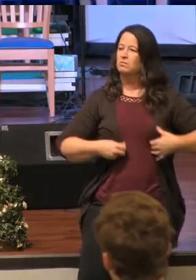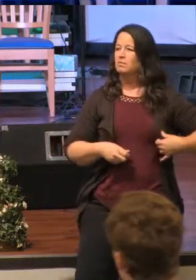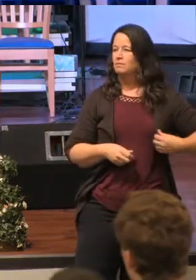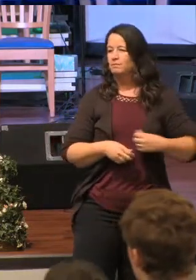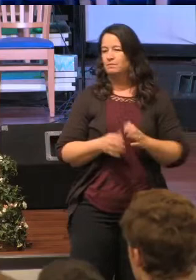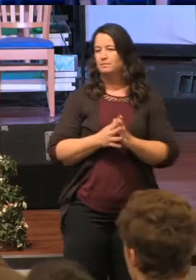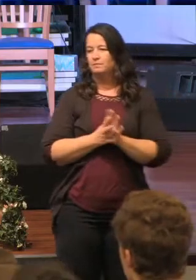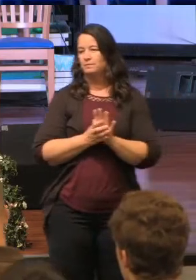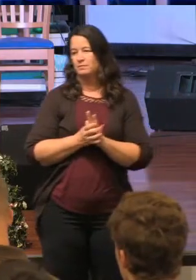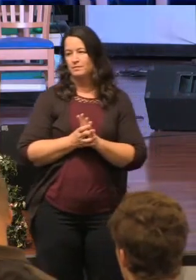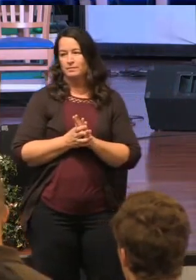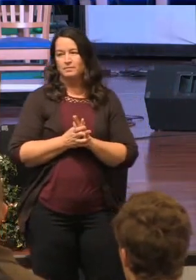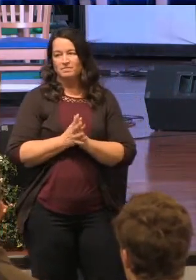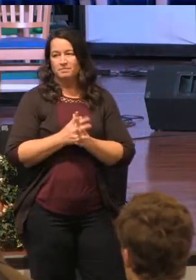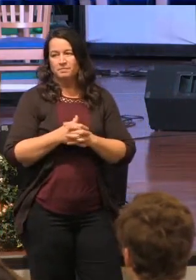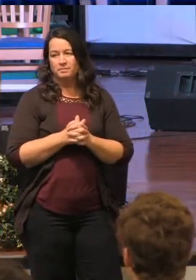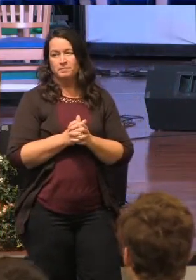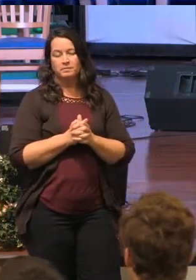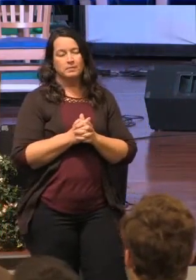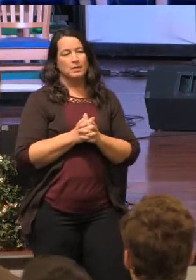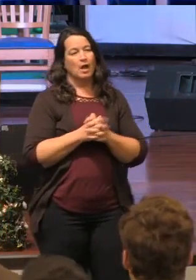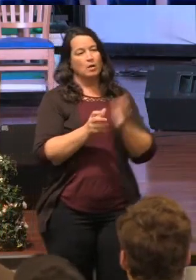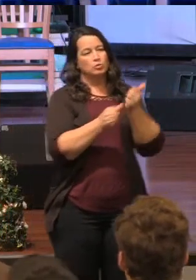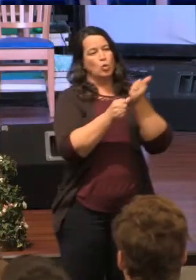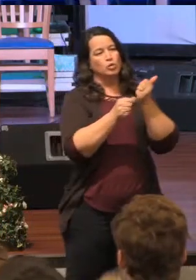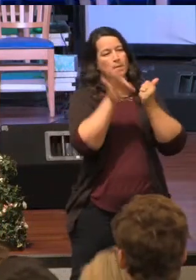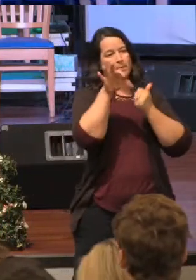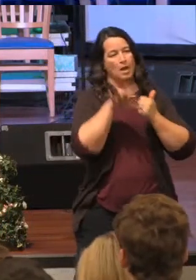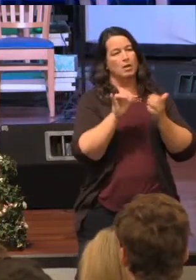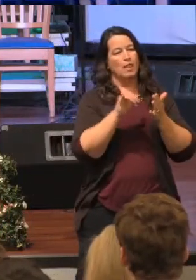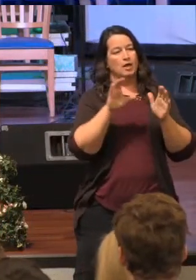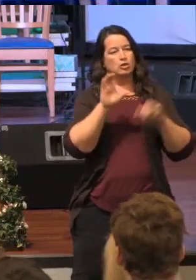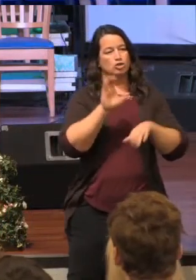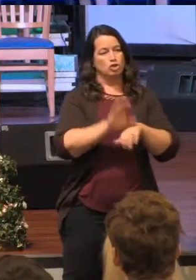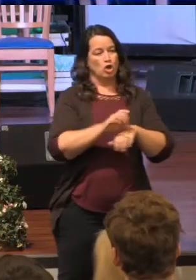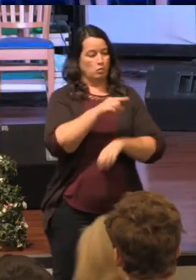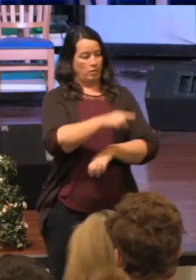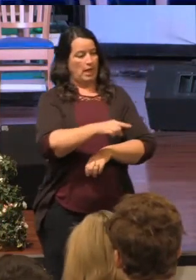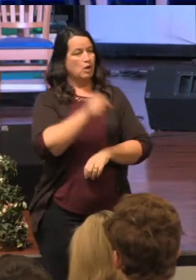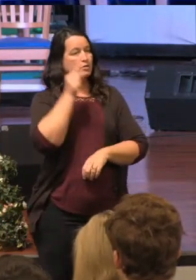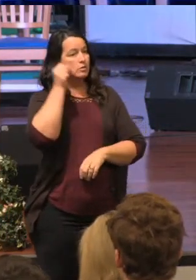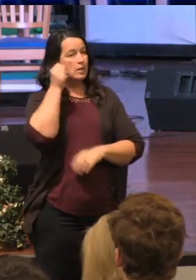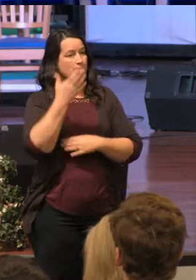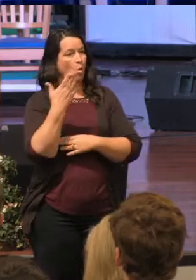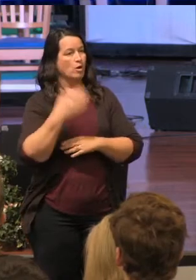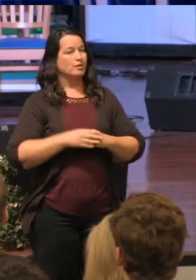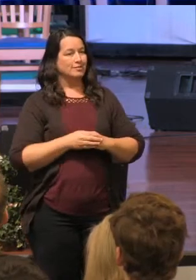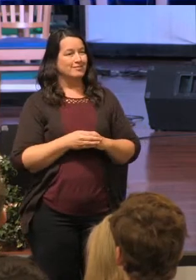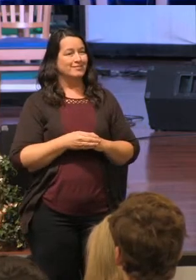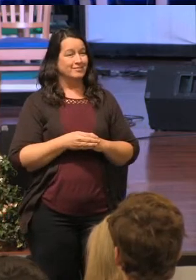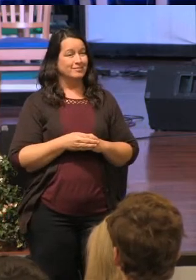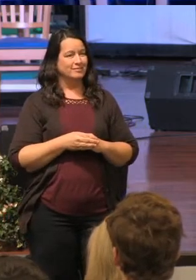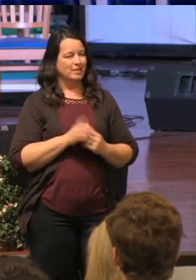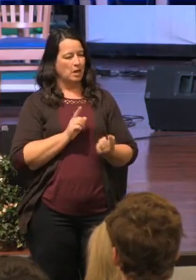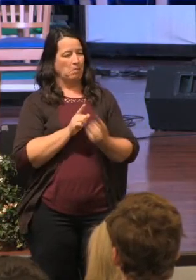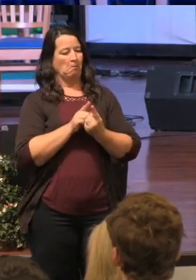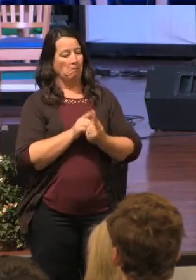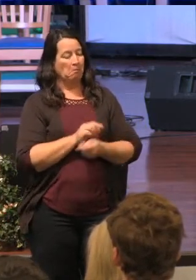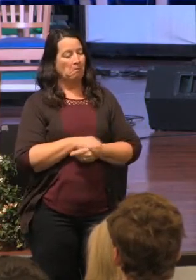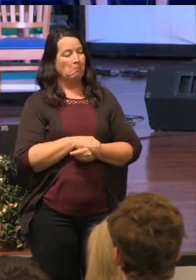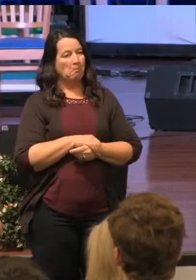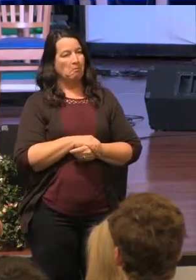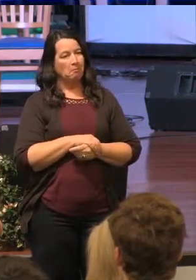the pastor of that, an associate pastor of that church was there yesterday morning, and I'm so grateful to this, and I'm just going to tell it like it